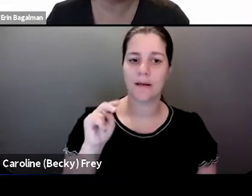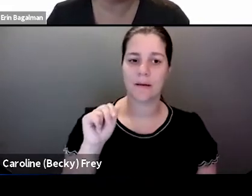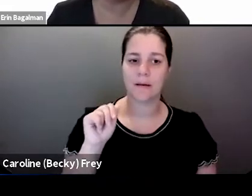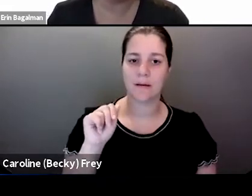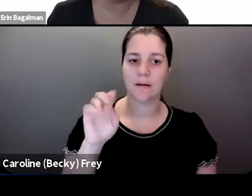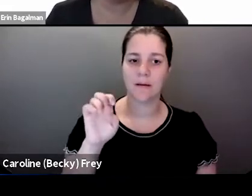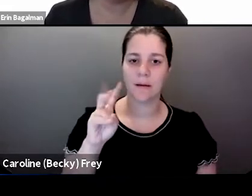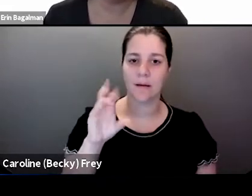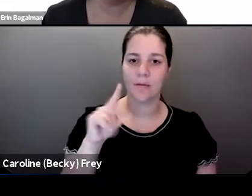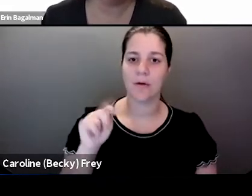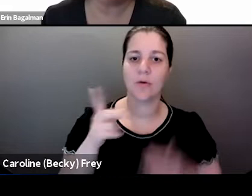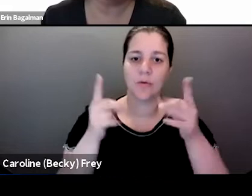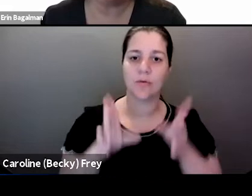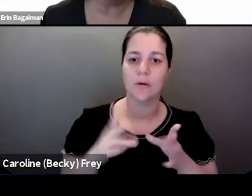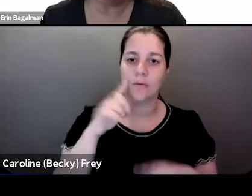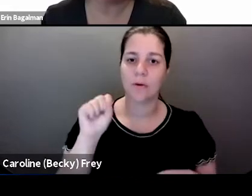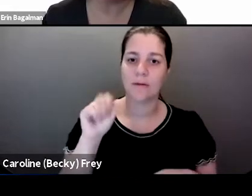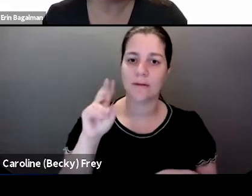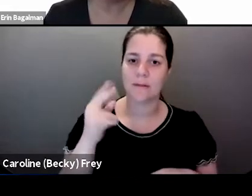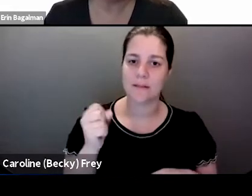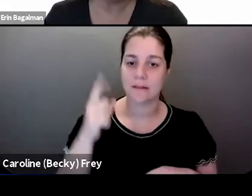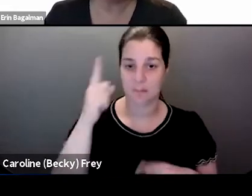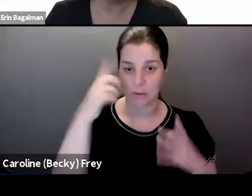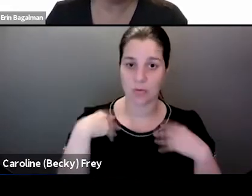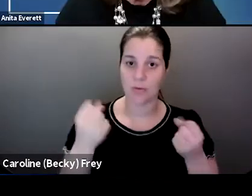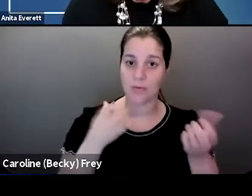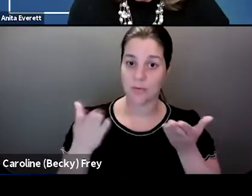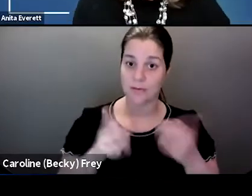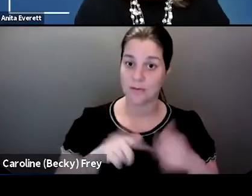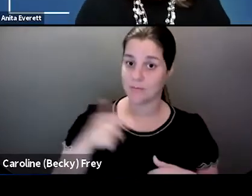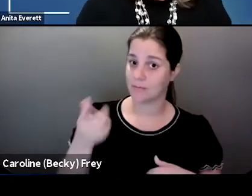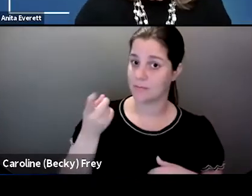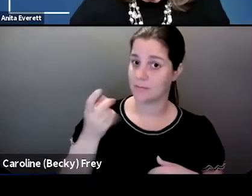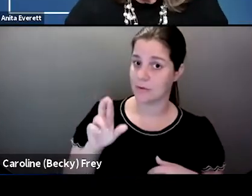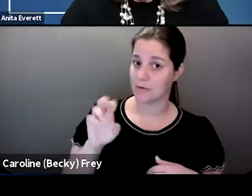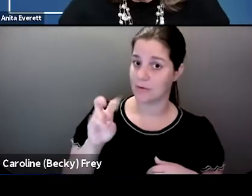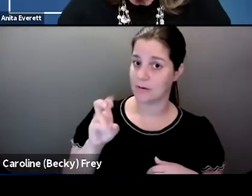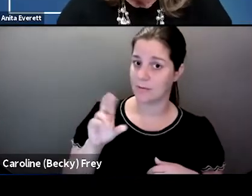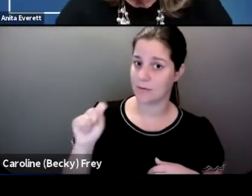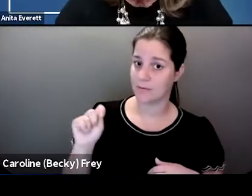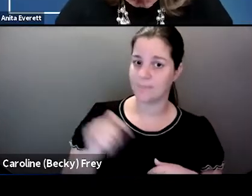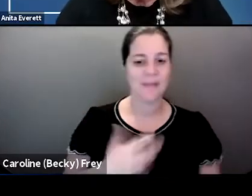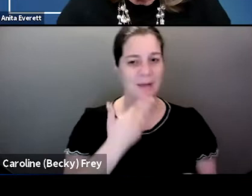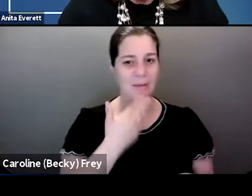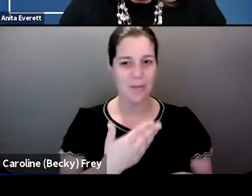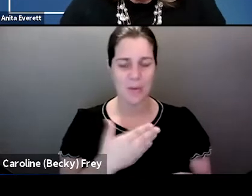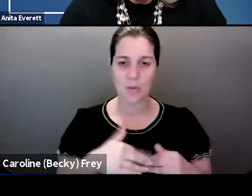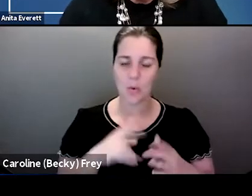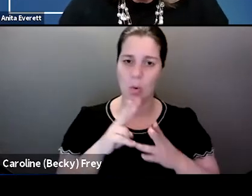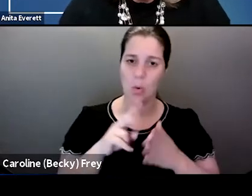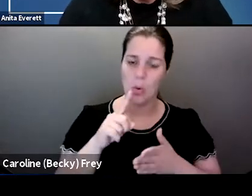Health Services. Dr. Everett? Thank you. What a compelling story,